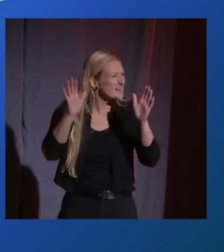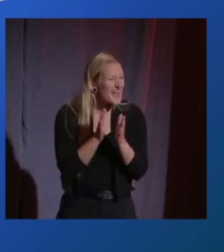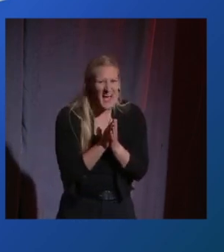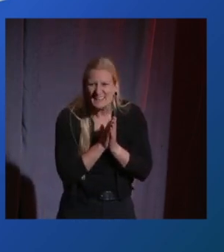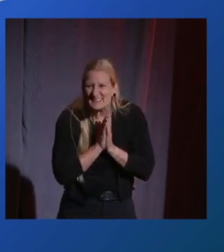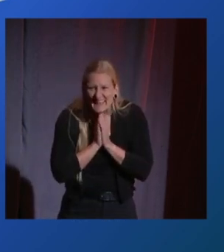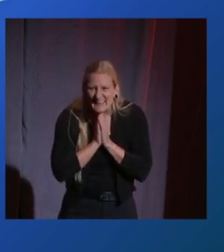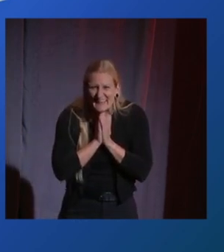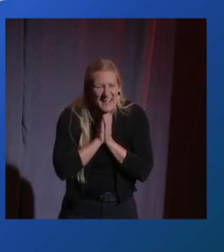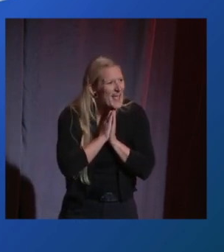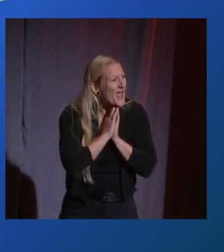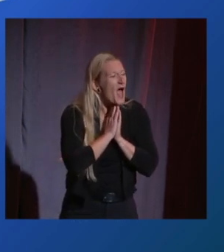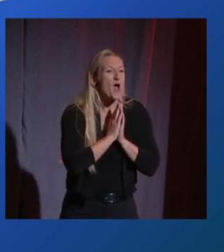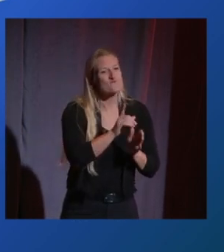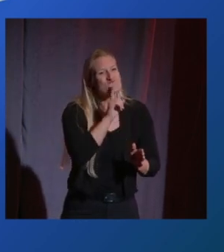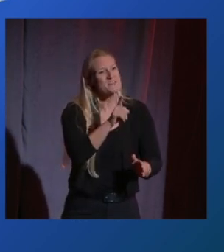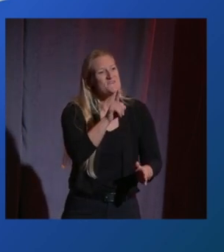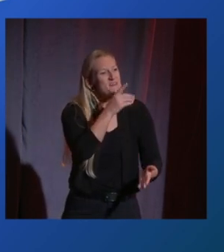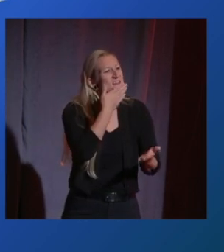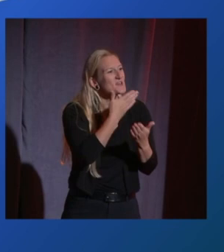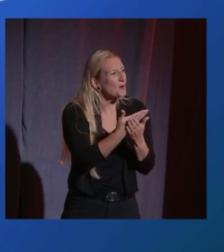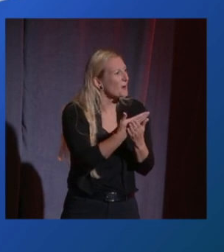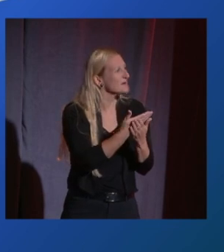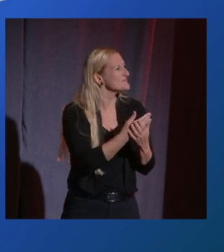fantastic that's really